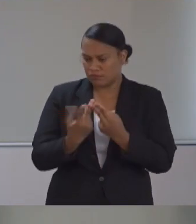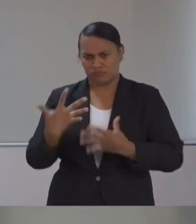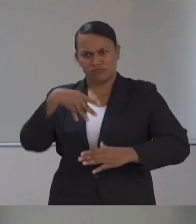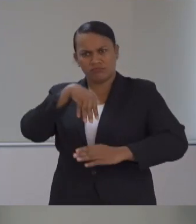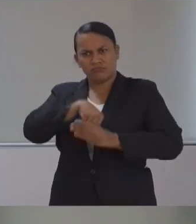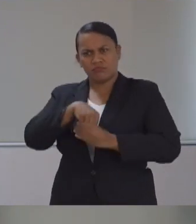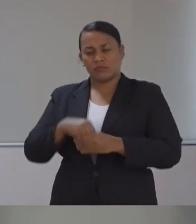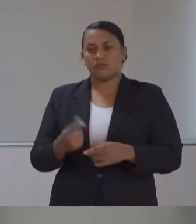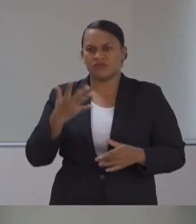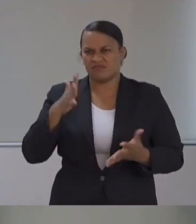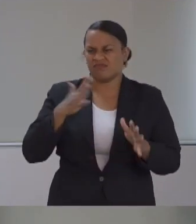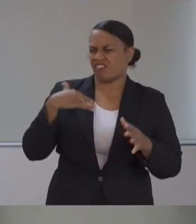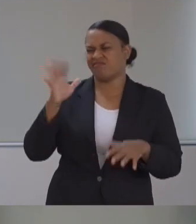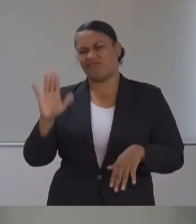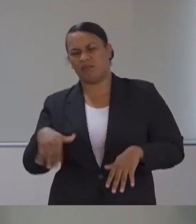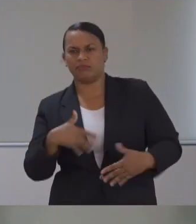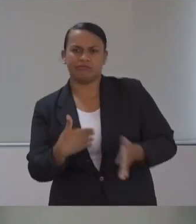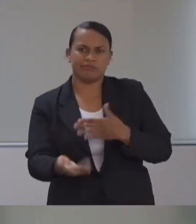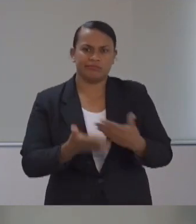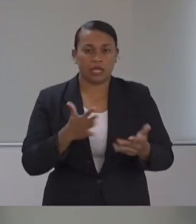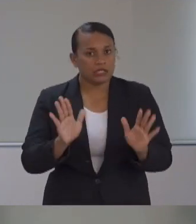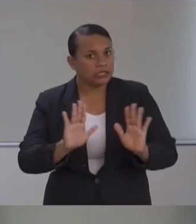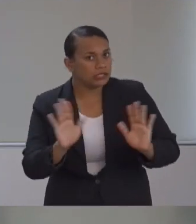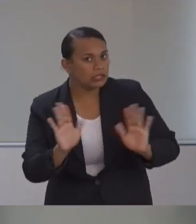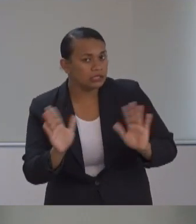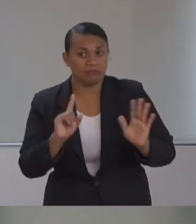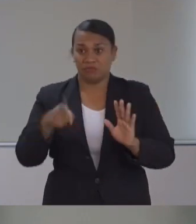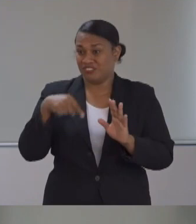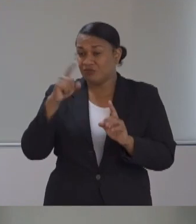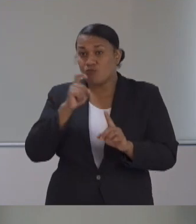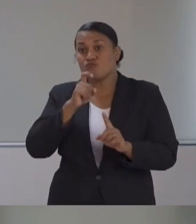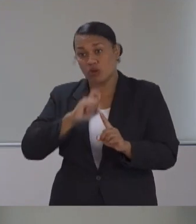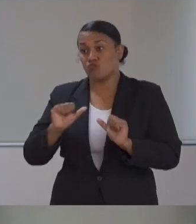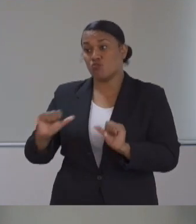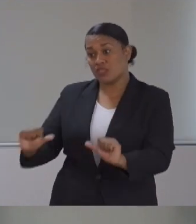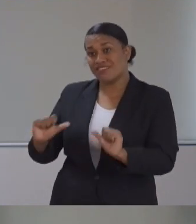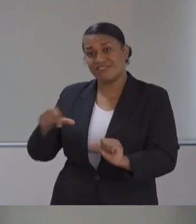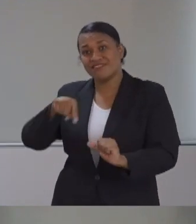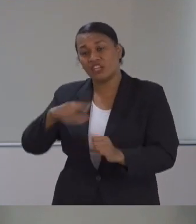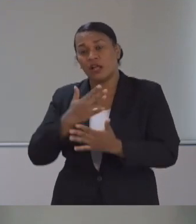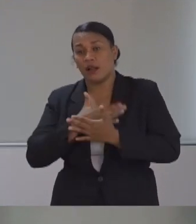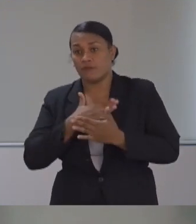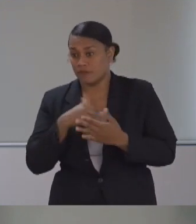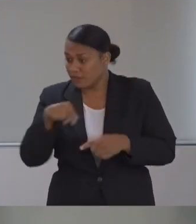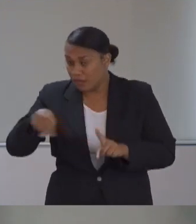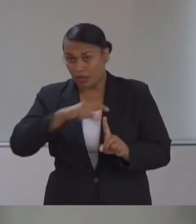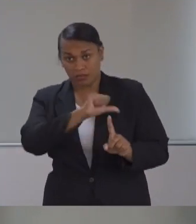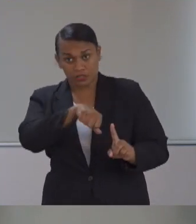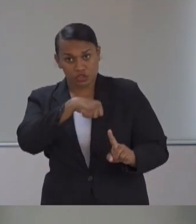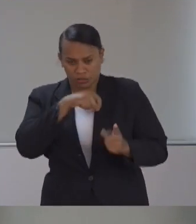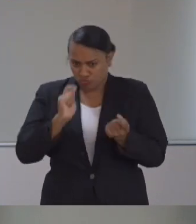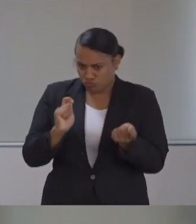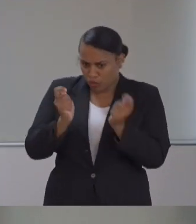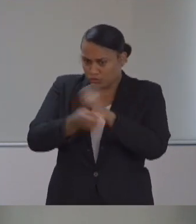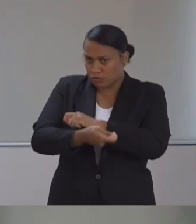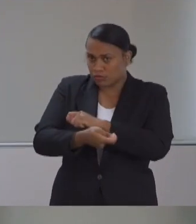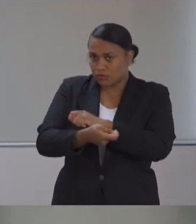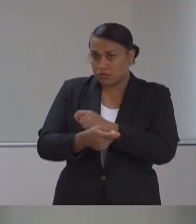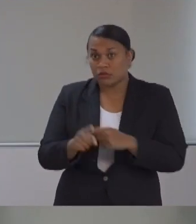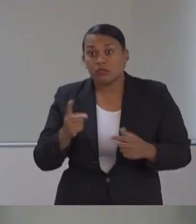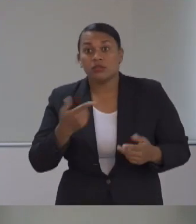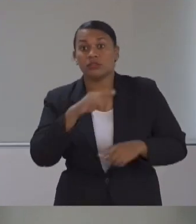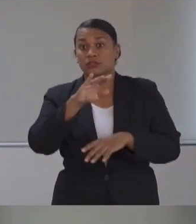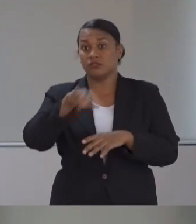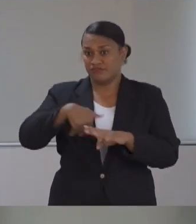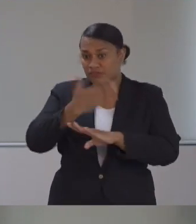granted. Pledge to protect them by changing your own behavior in the days, weeks, and months